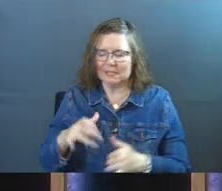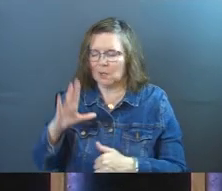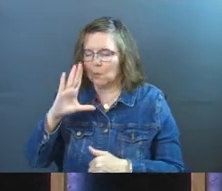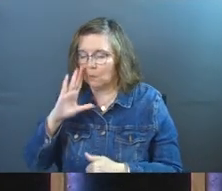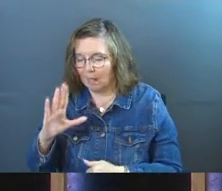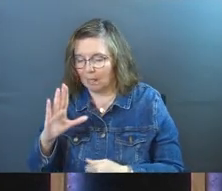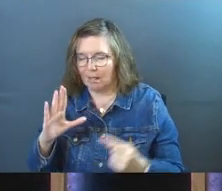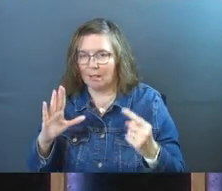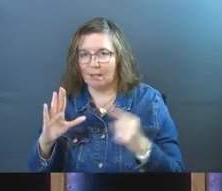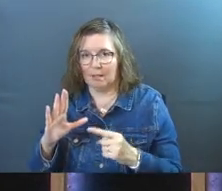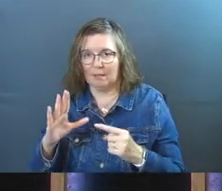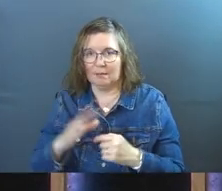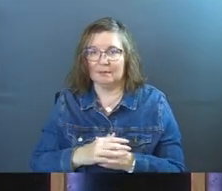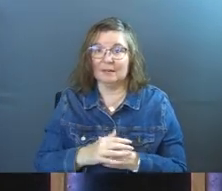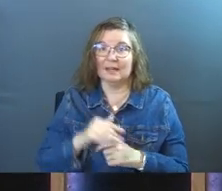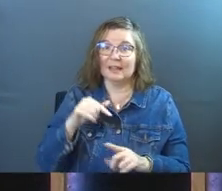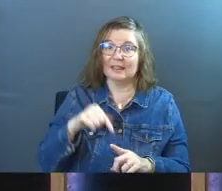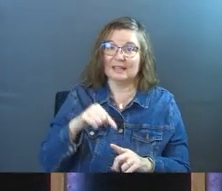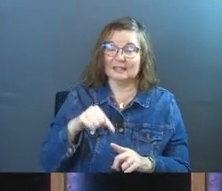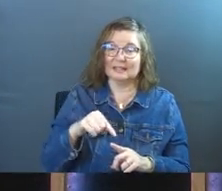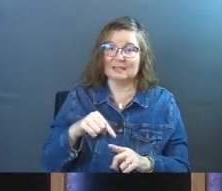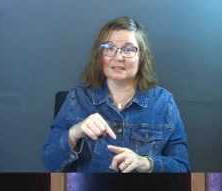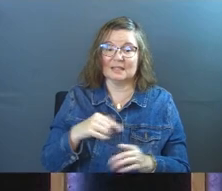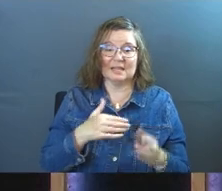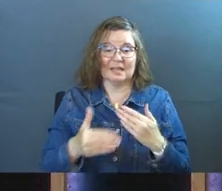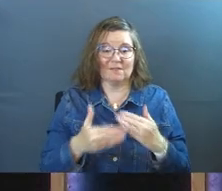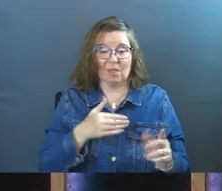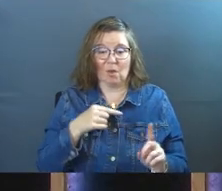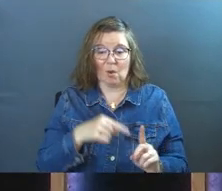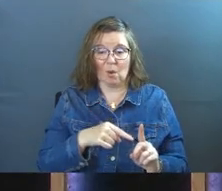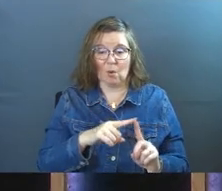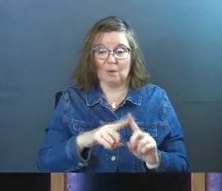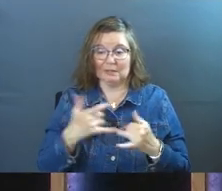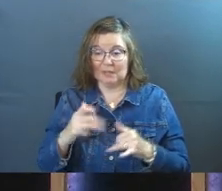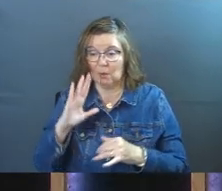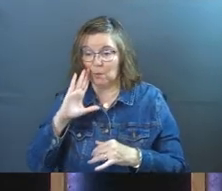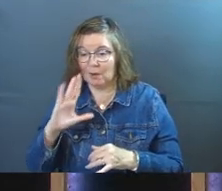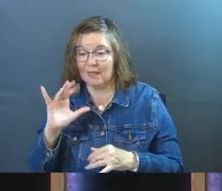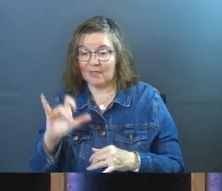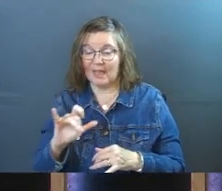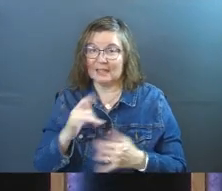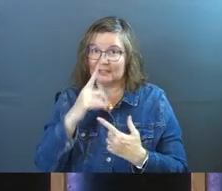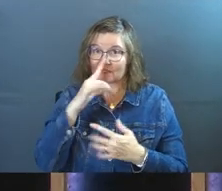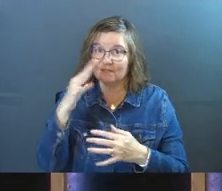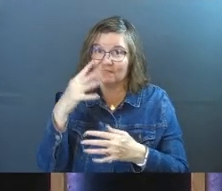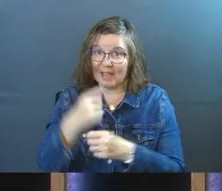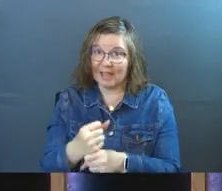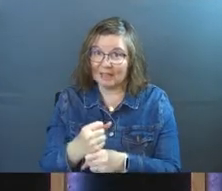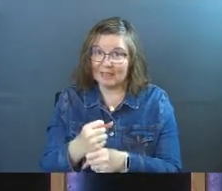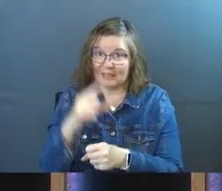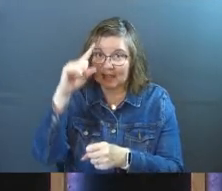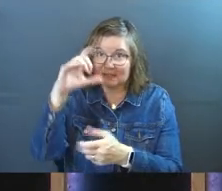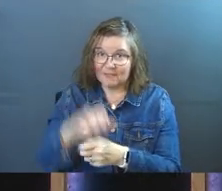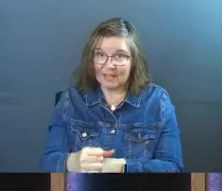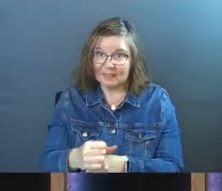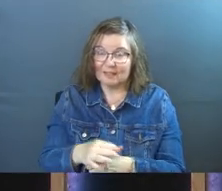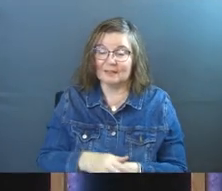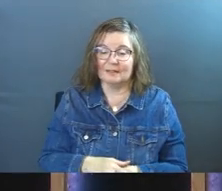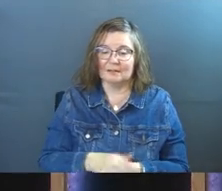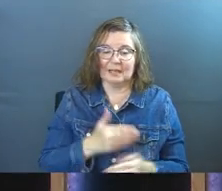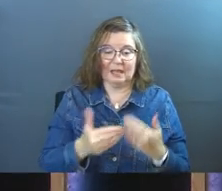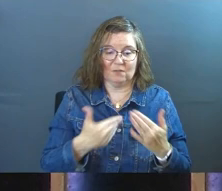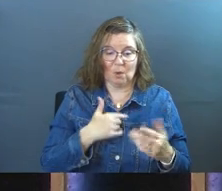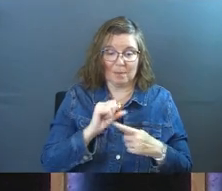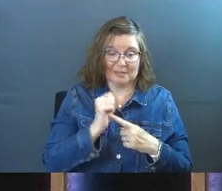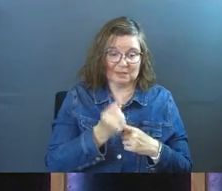will. This, even though, yet I will, that's faith. Even though